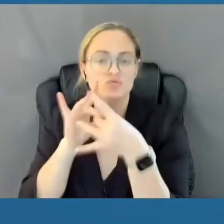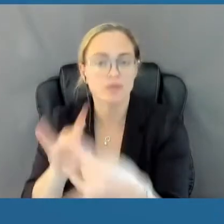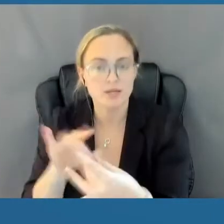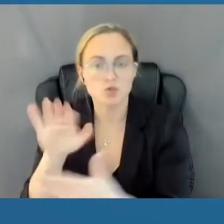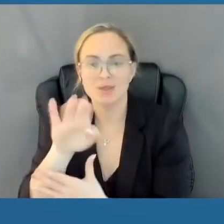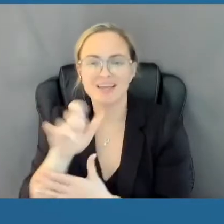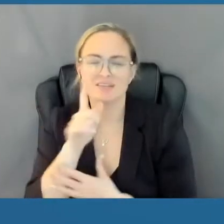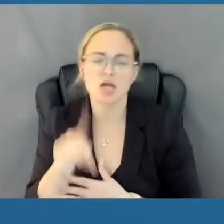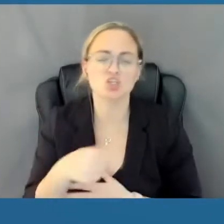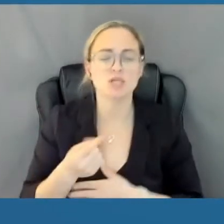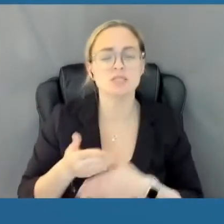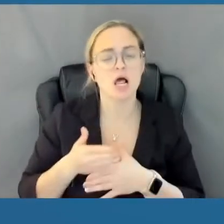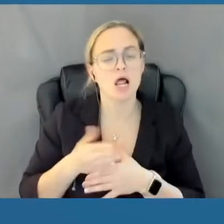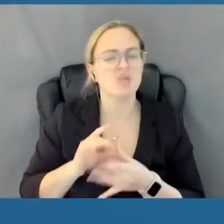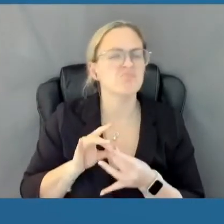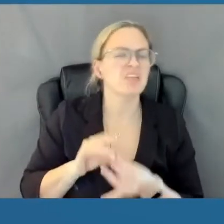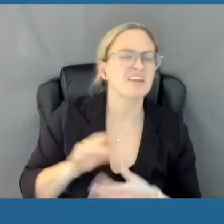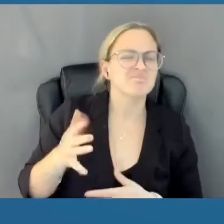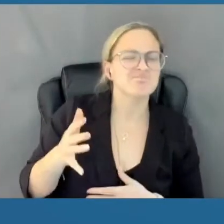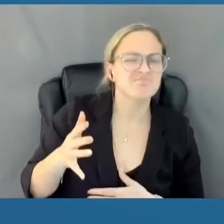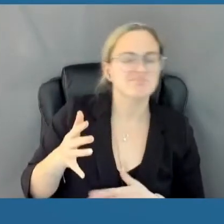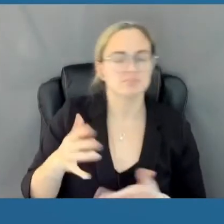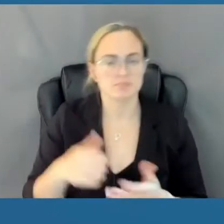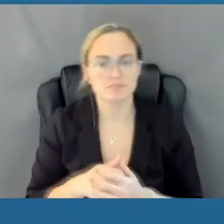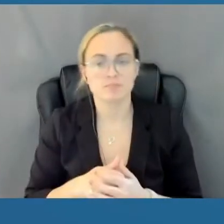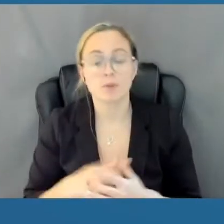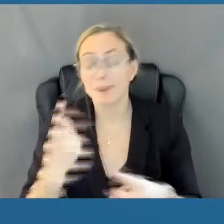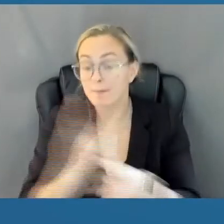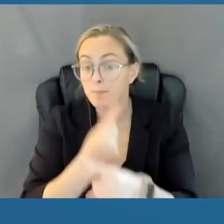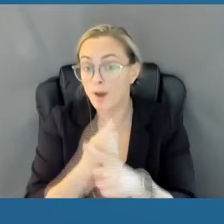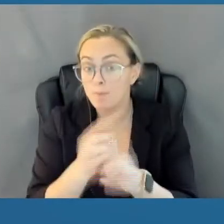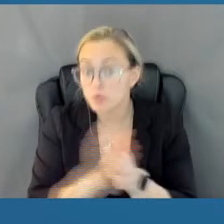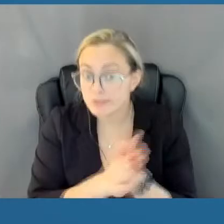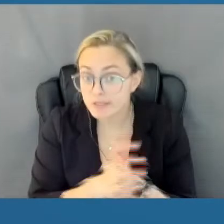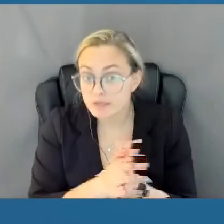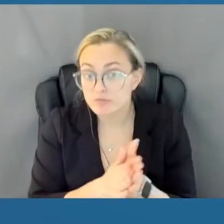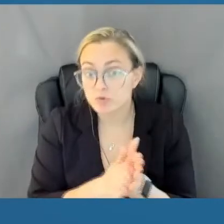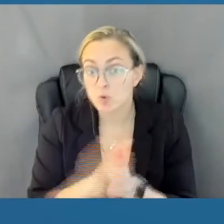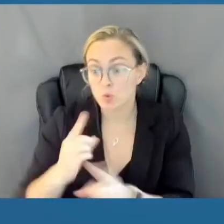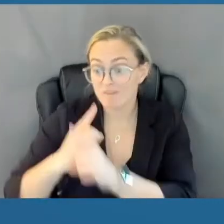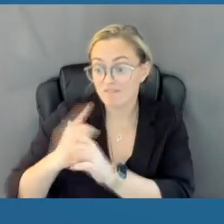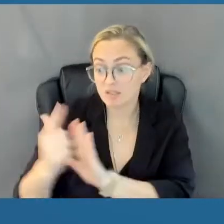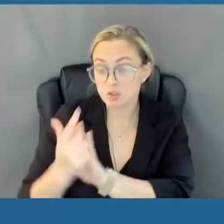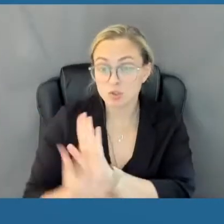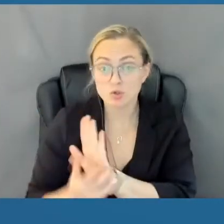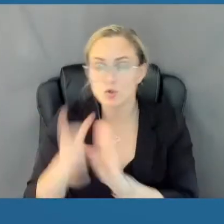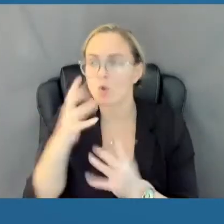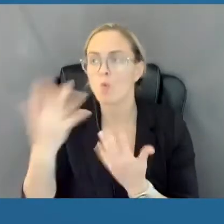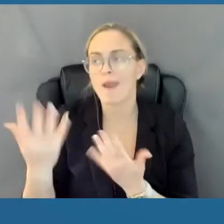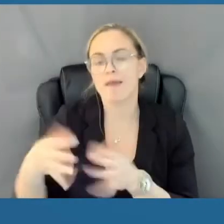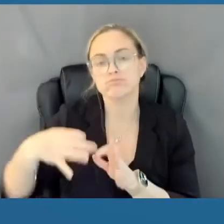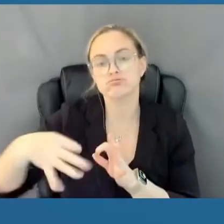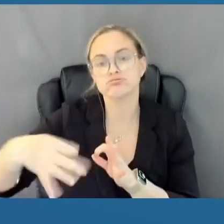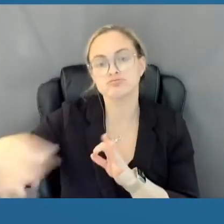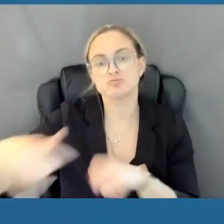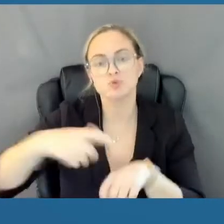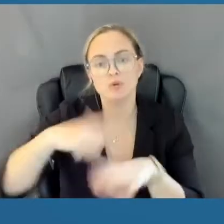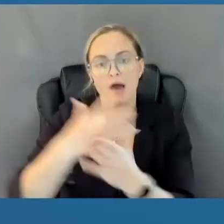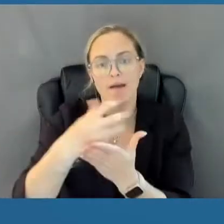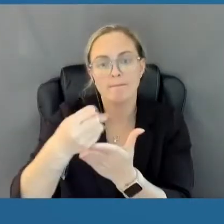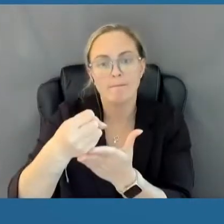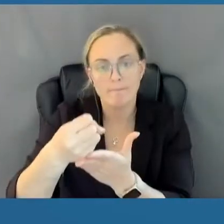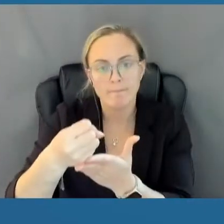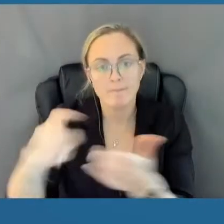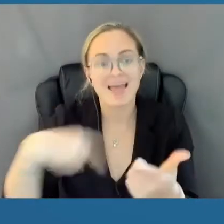it. In addition, creating the proper incentives so that defense attorneys don't wait for the speedy trial clock to run and